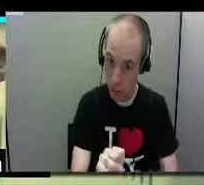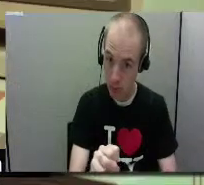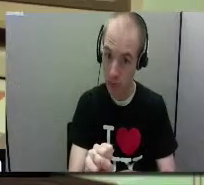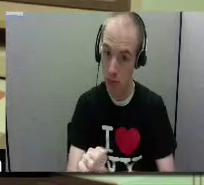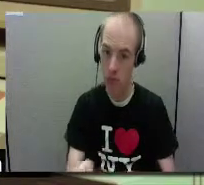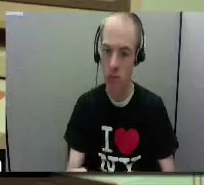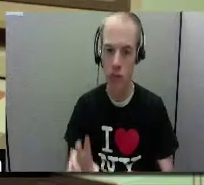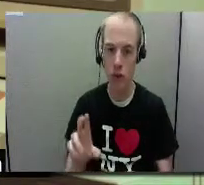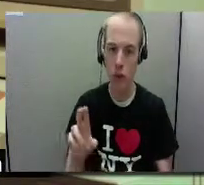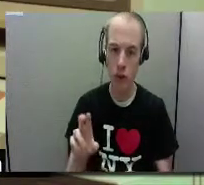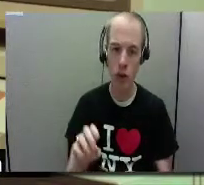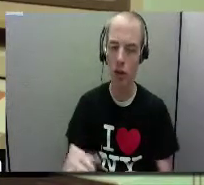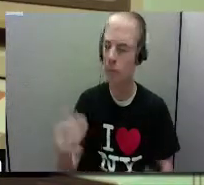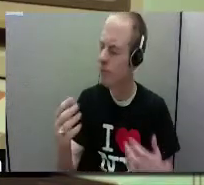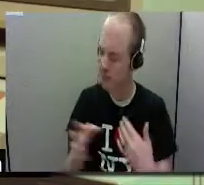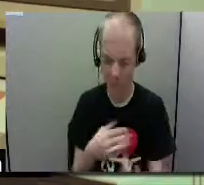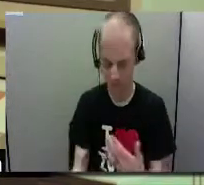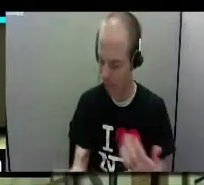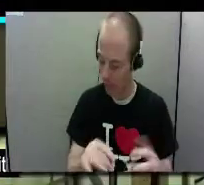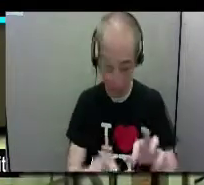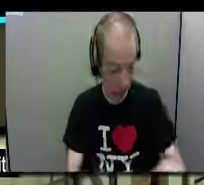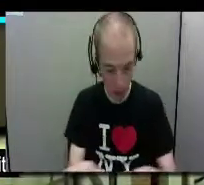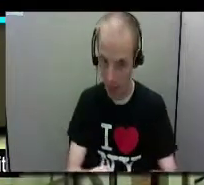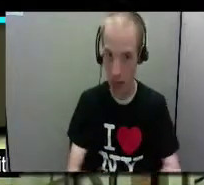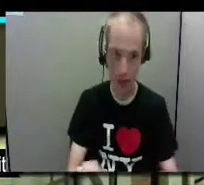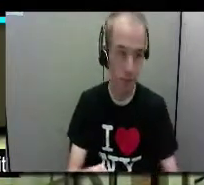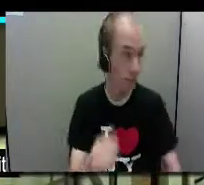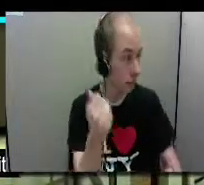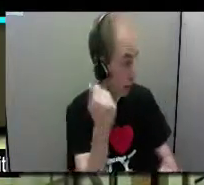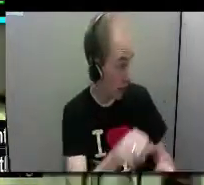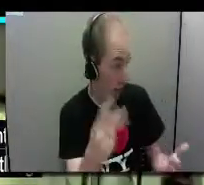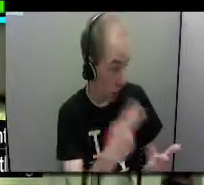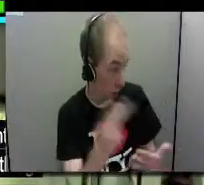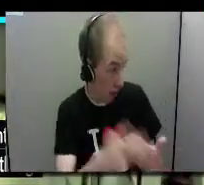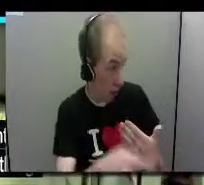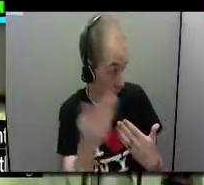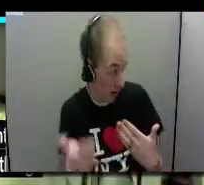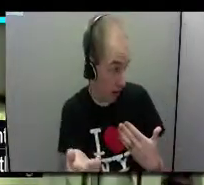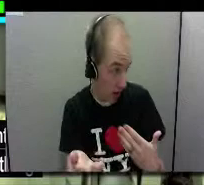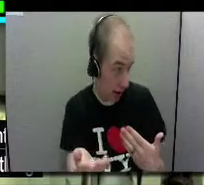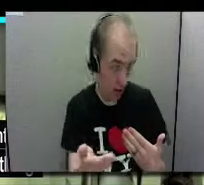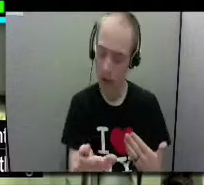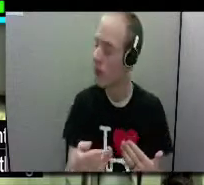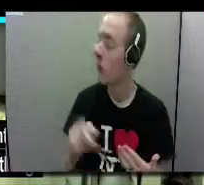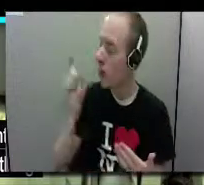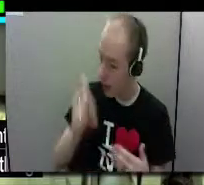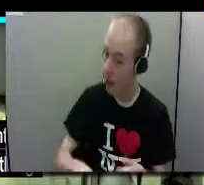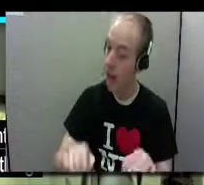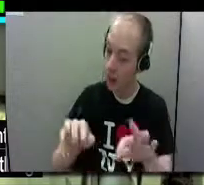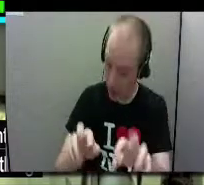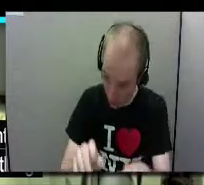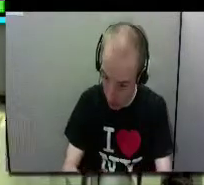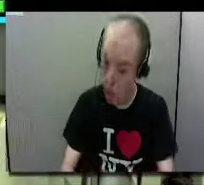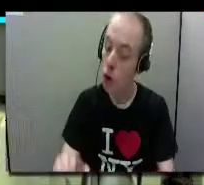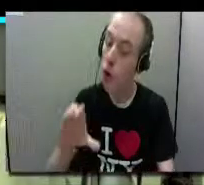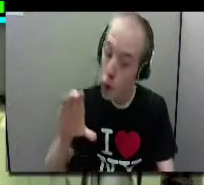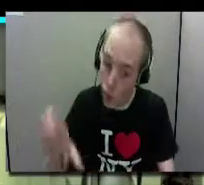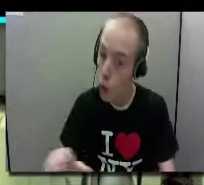Wait, it doesn't matter. Are there any programs on it? You had to type into the keyboard to get it to do